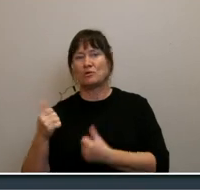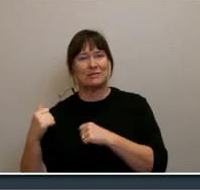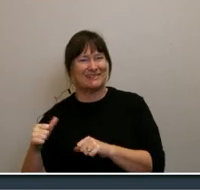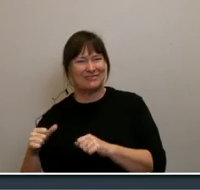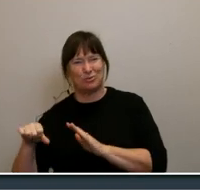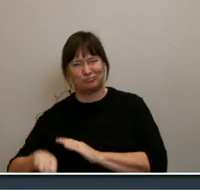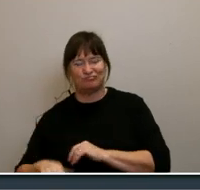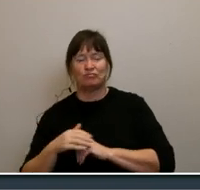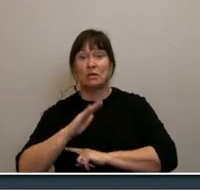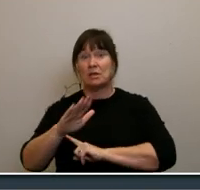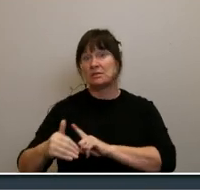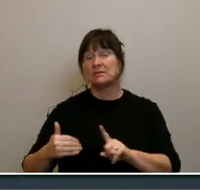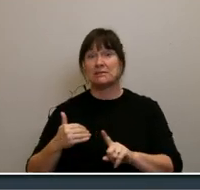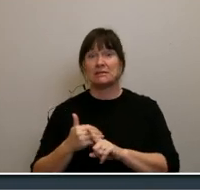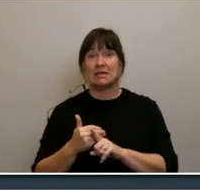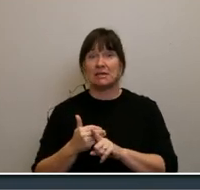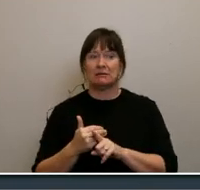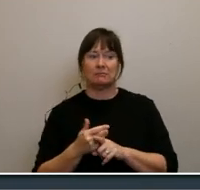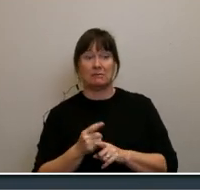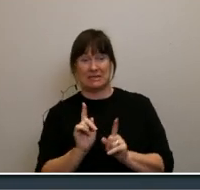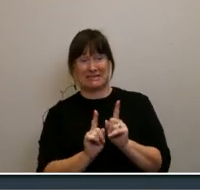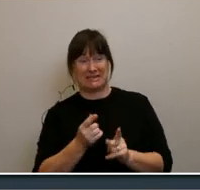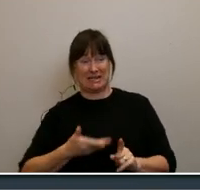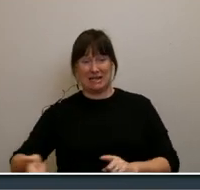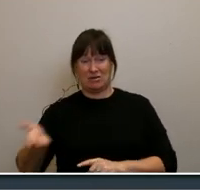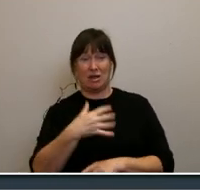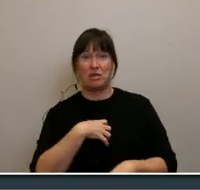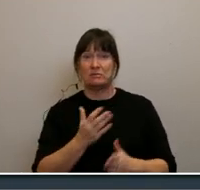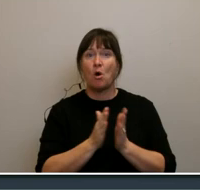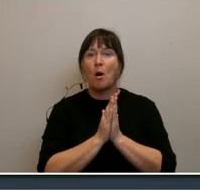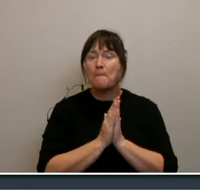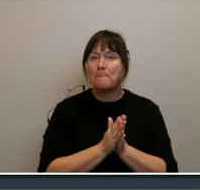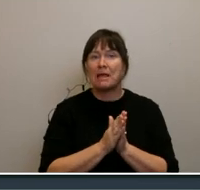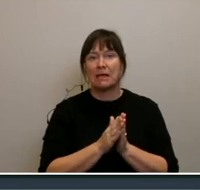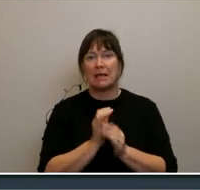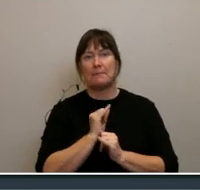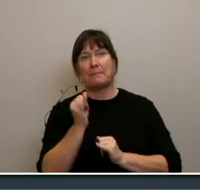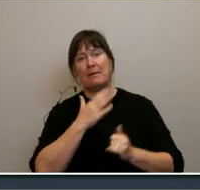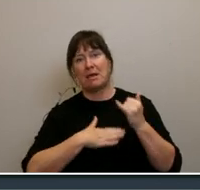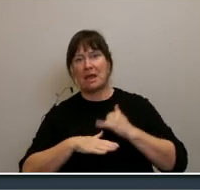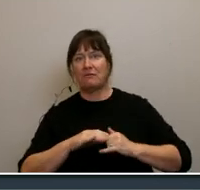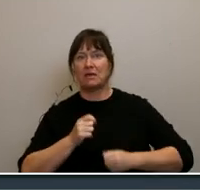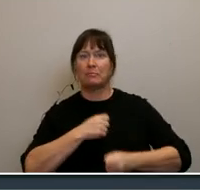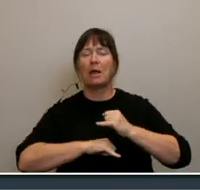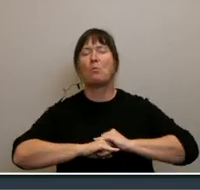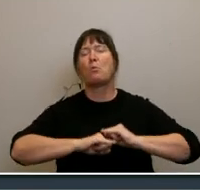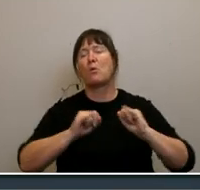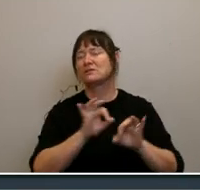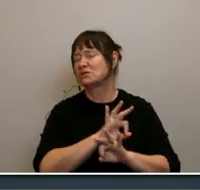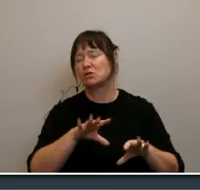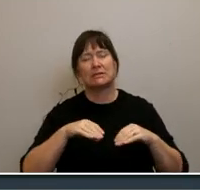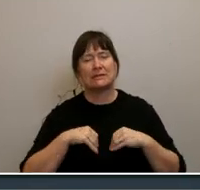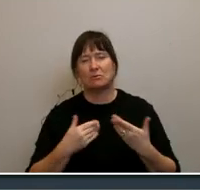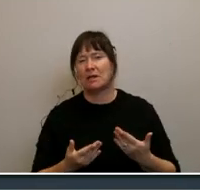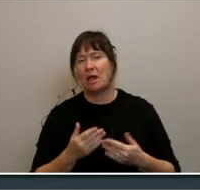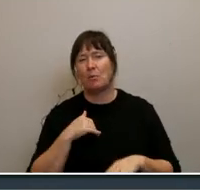unsuccessful. Since then, the level of begging, shoplifting and subsequent antisocial behaviour in the Napier CBD has escalated to an unacceptable level